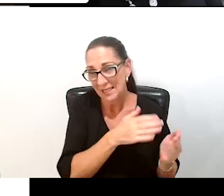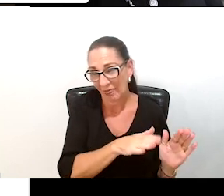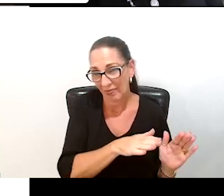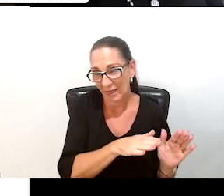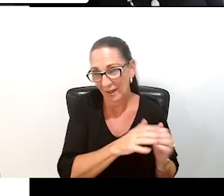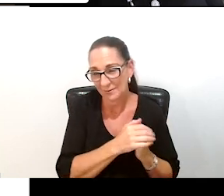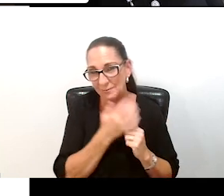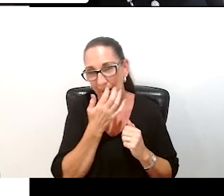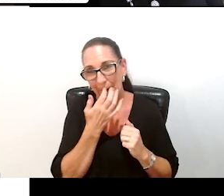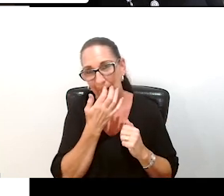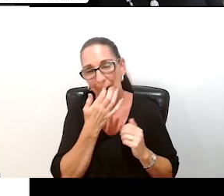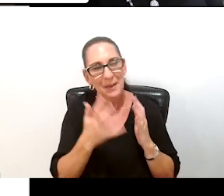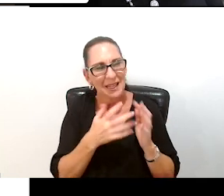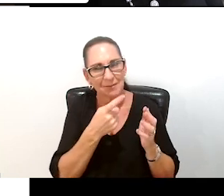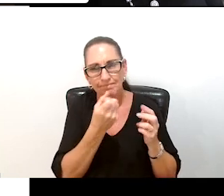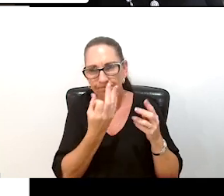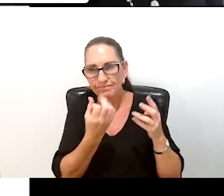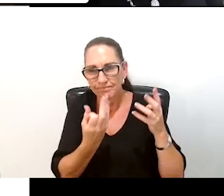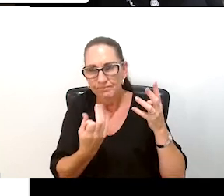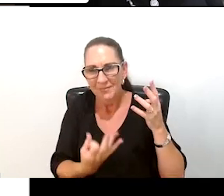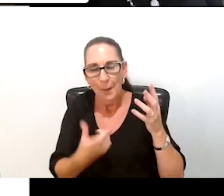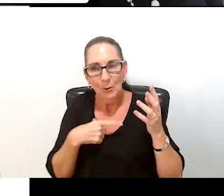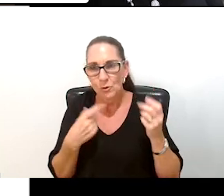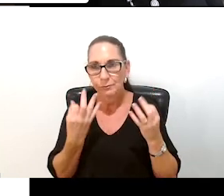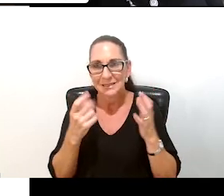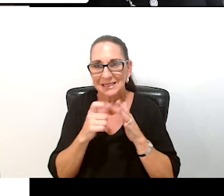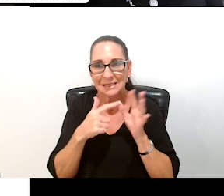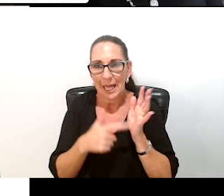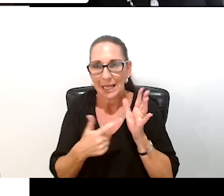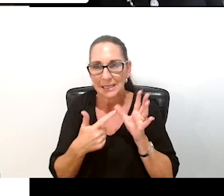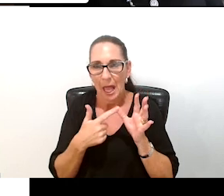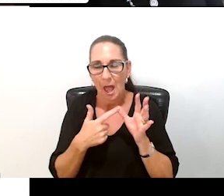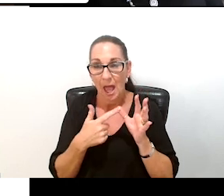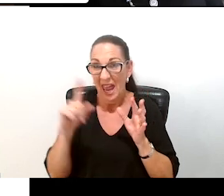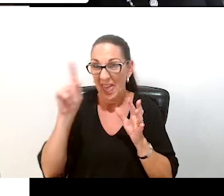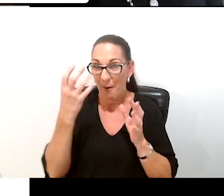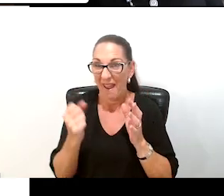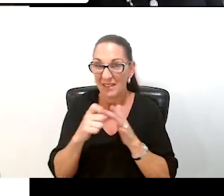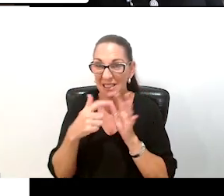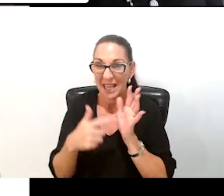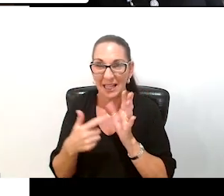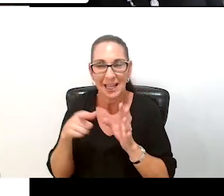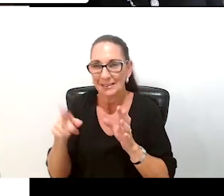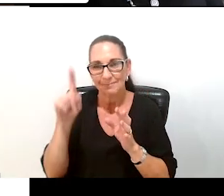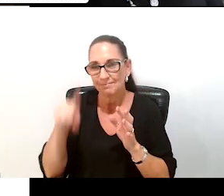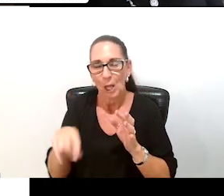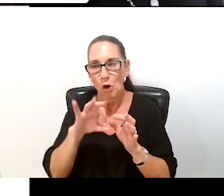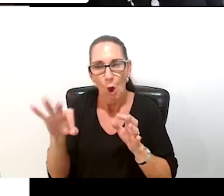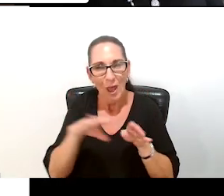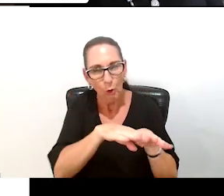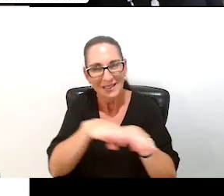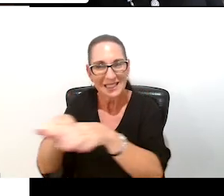these gaps largely result from issues with existing data, such as inconsistent definitions of disability,